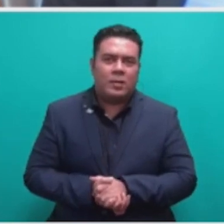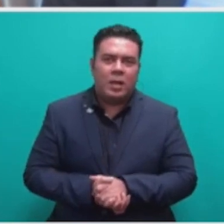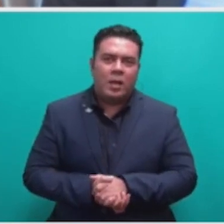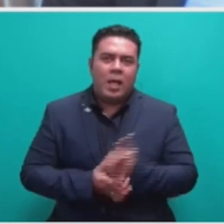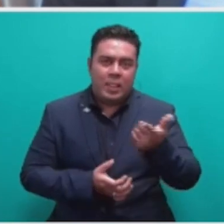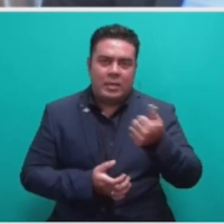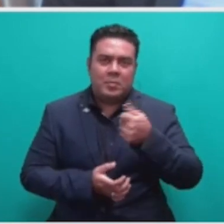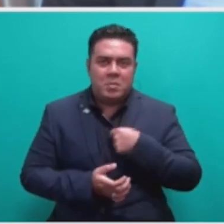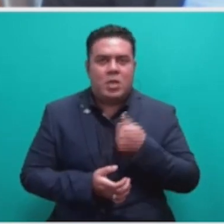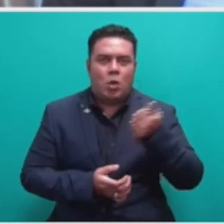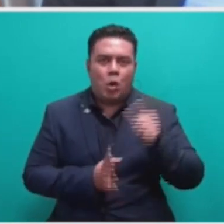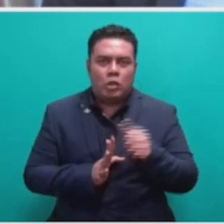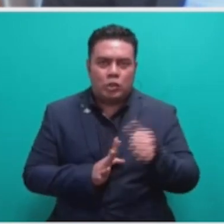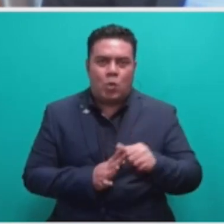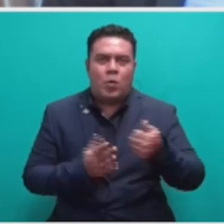explain.